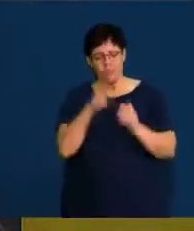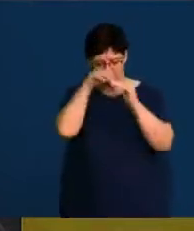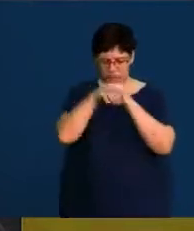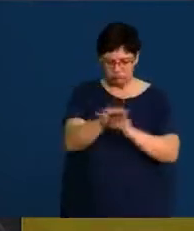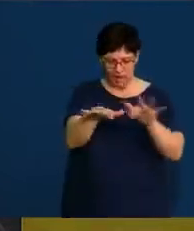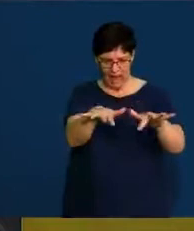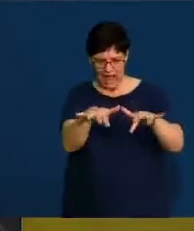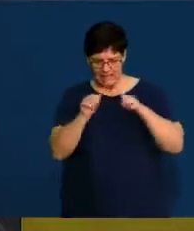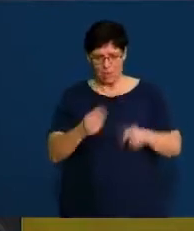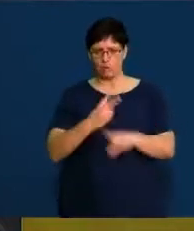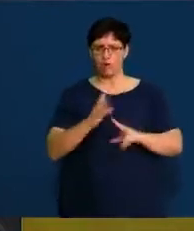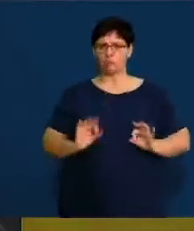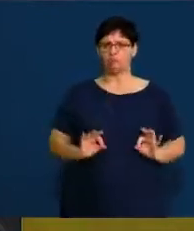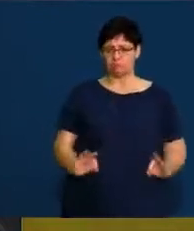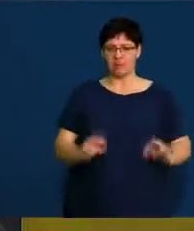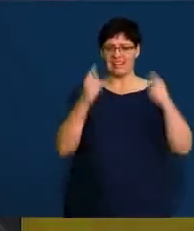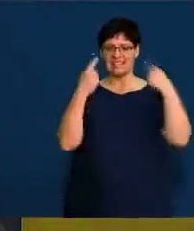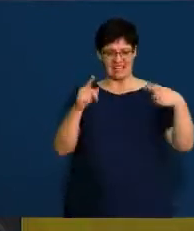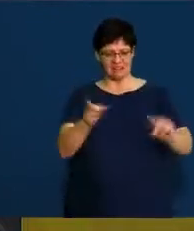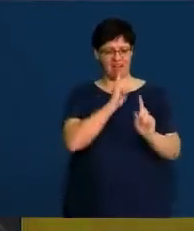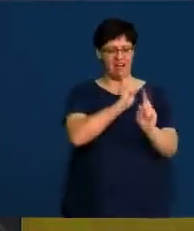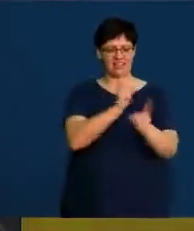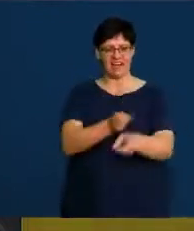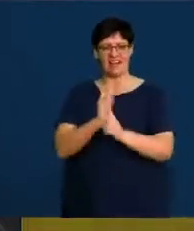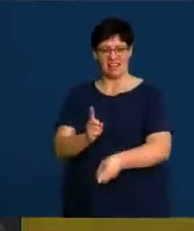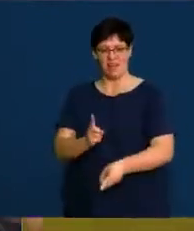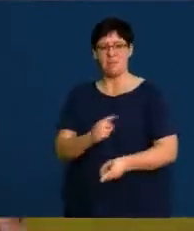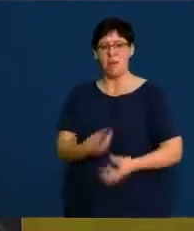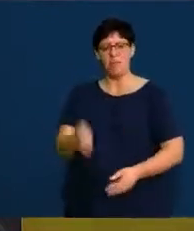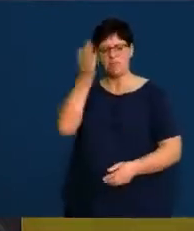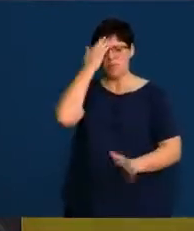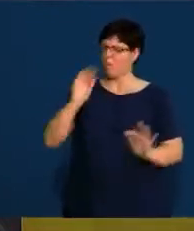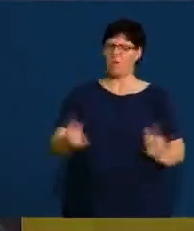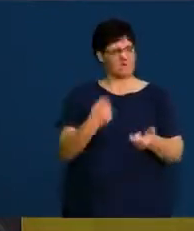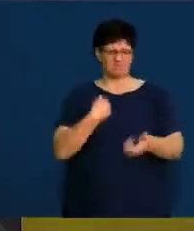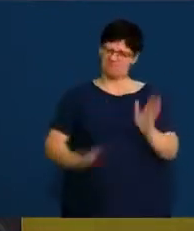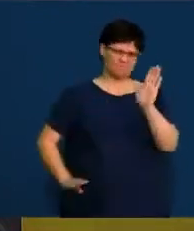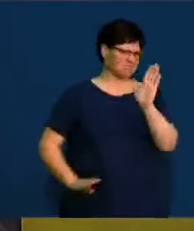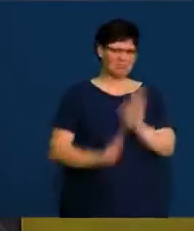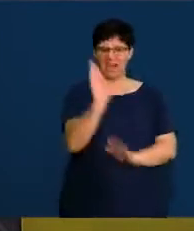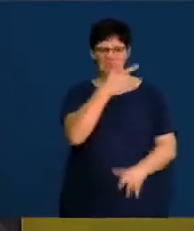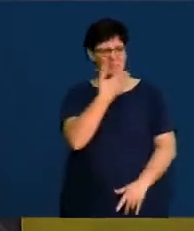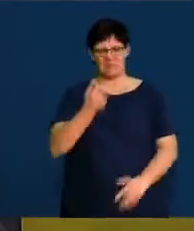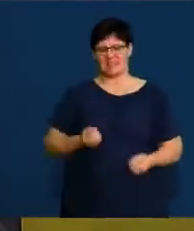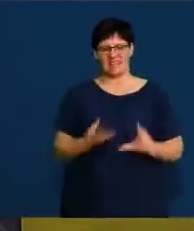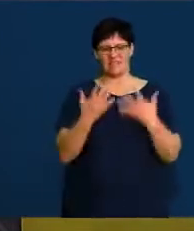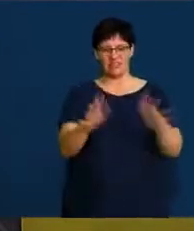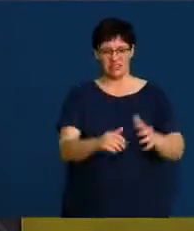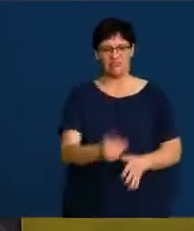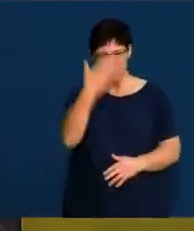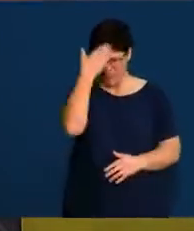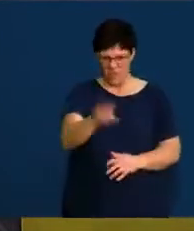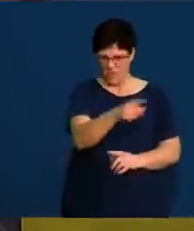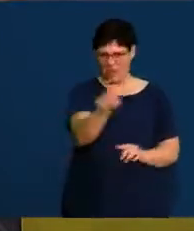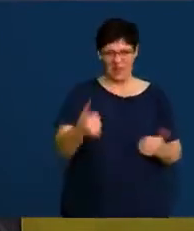walk into this examination successfully and walk out knowing full well that you've done your best. Yes, you know what we're